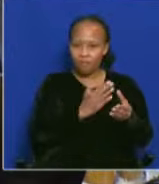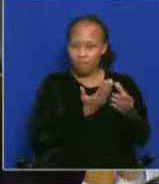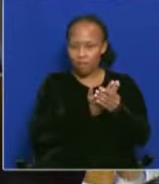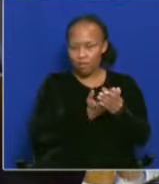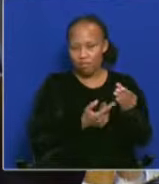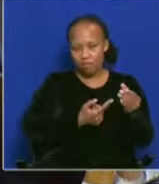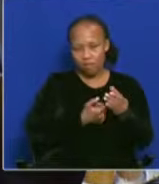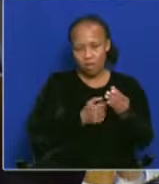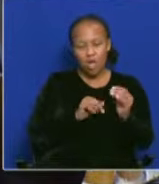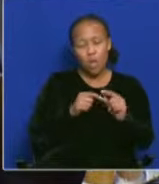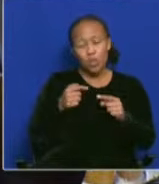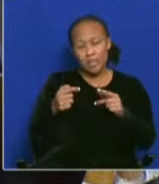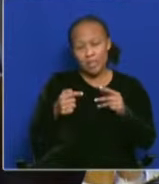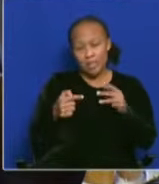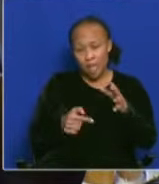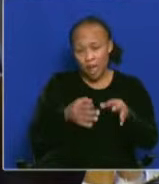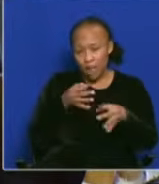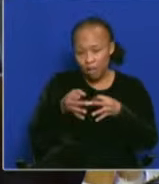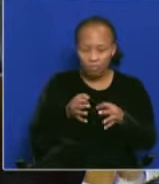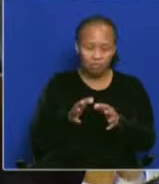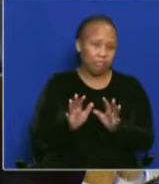wish to.